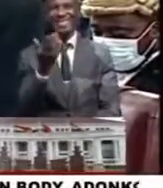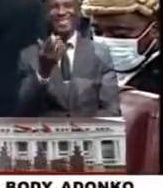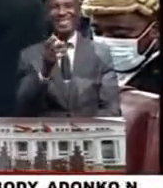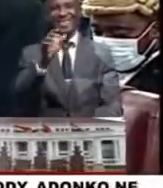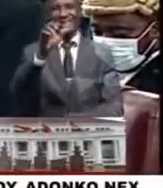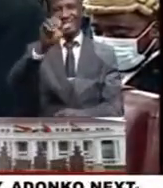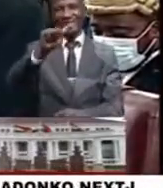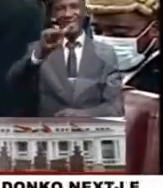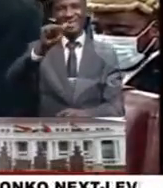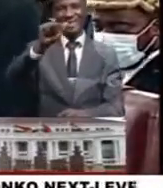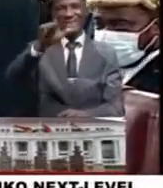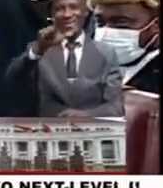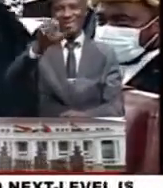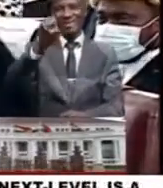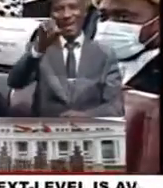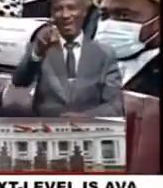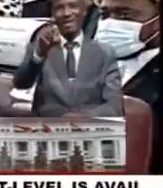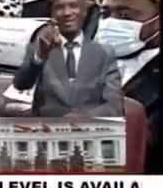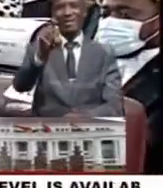Alexander Somoa Asamoah.